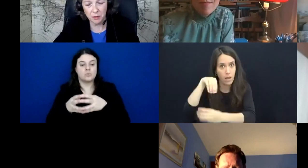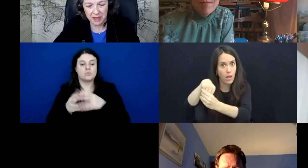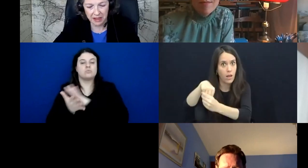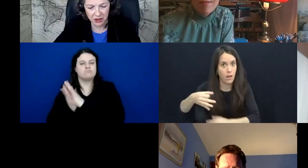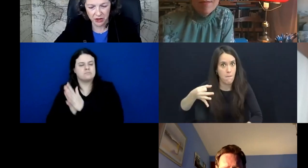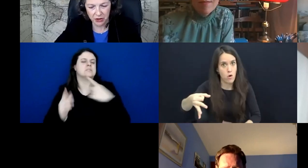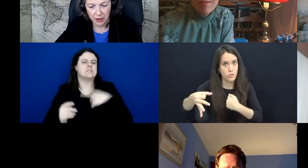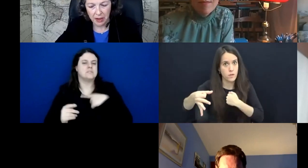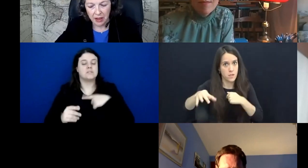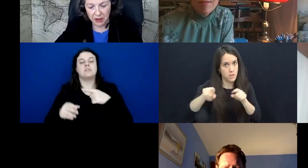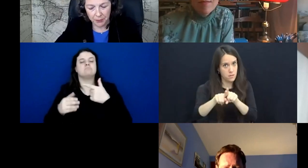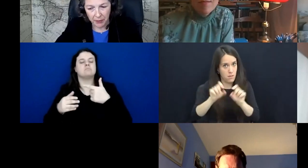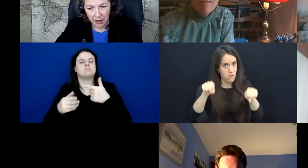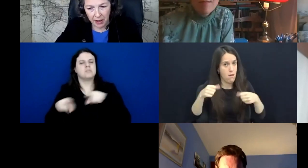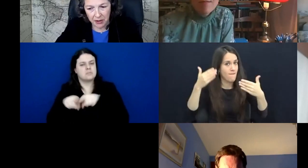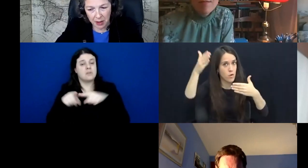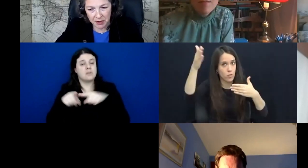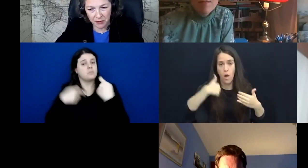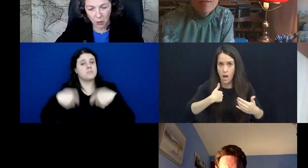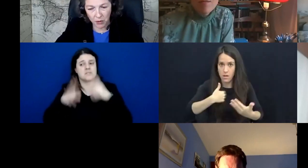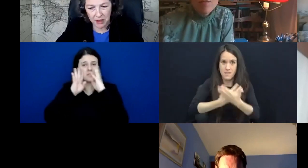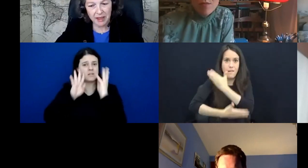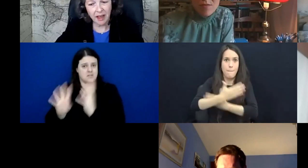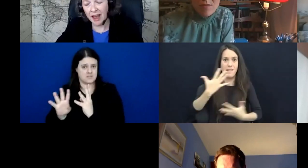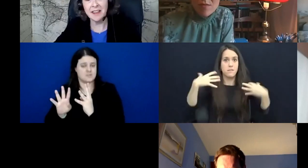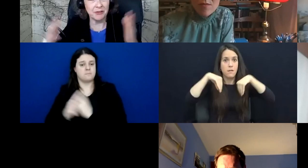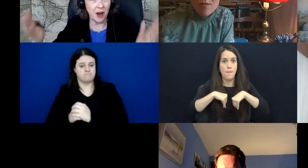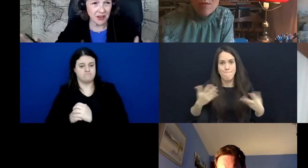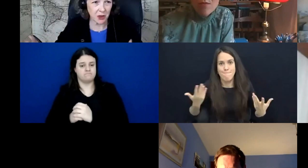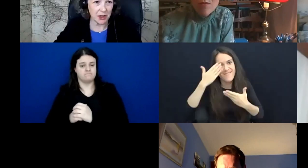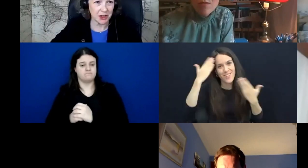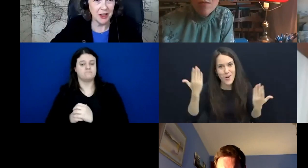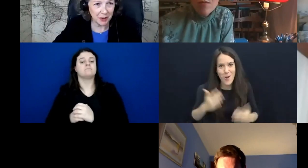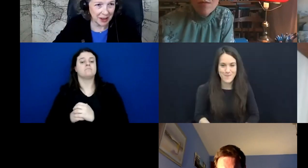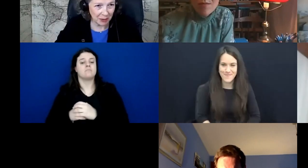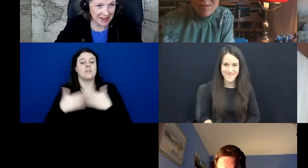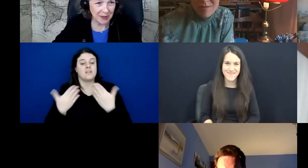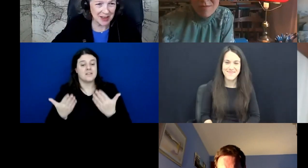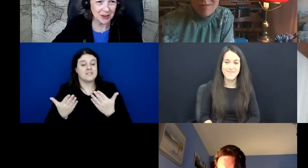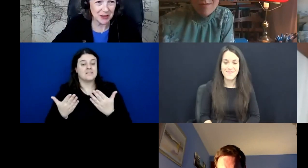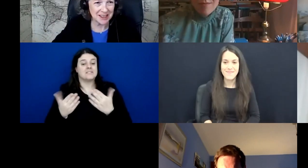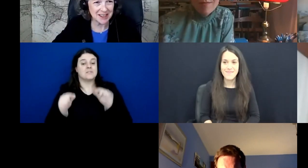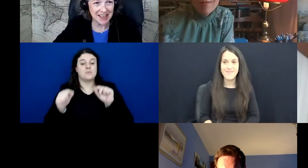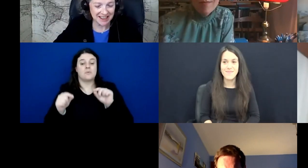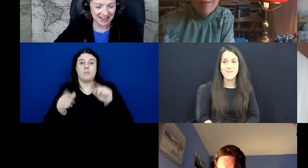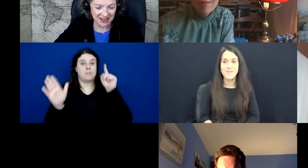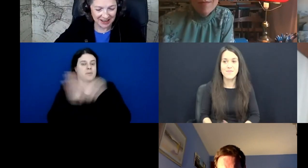much more attention to. So in terms of what, again, it's a vast question that we could probably spend all the